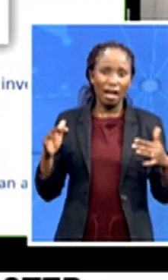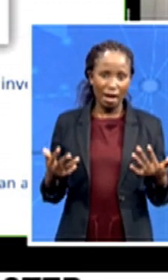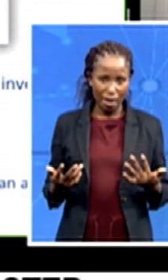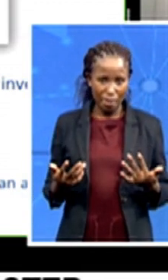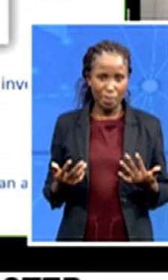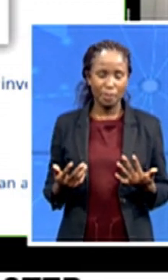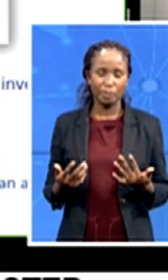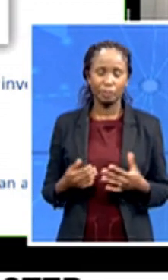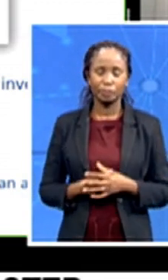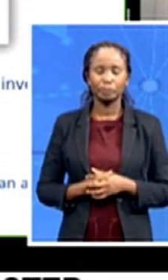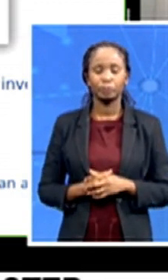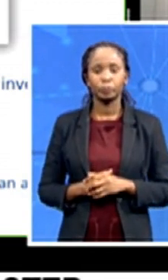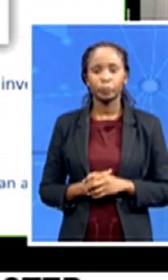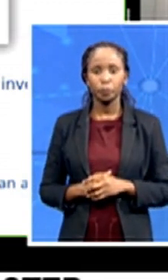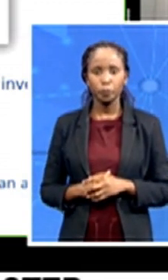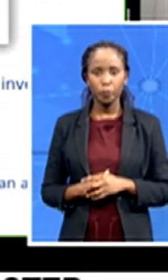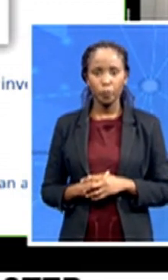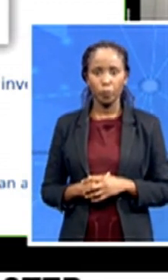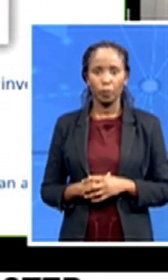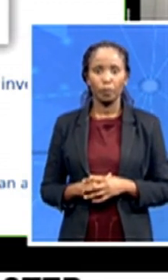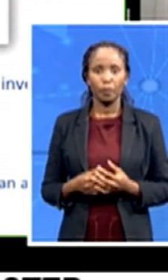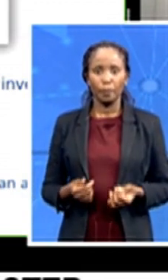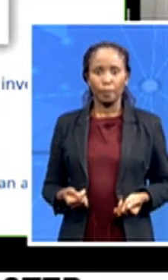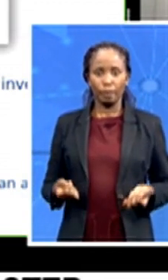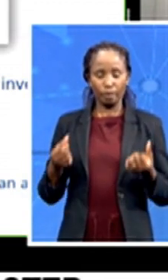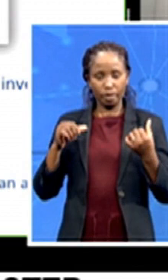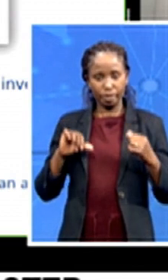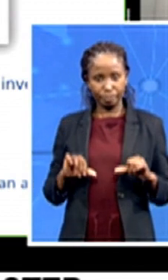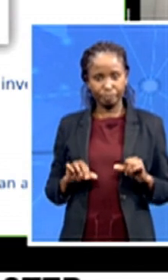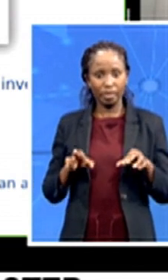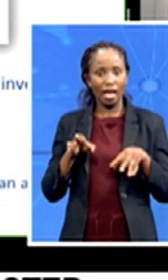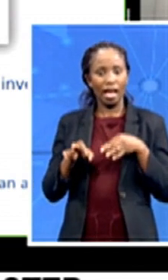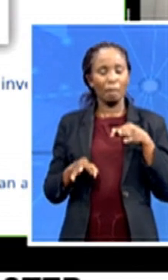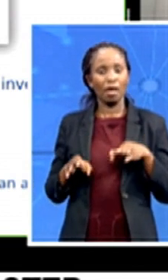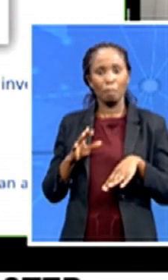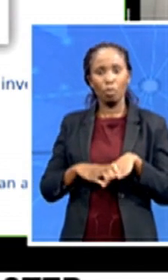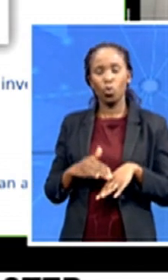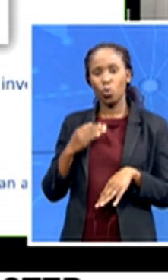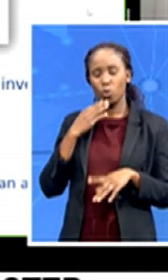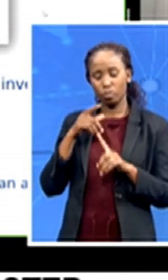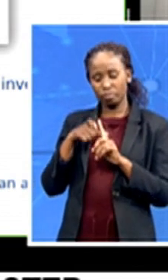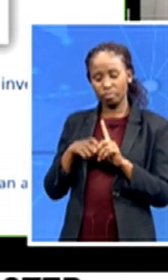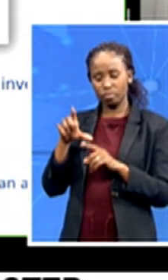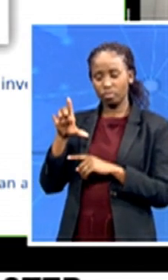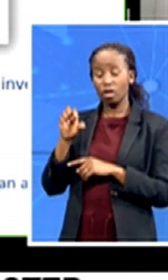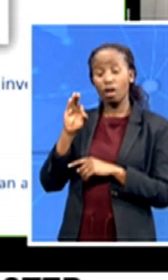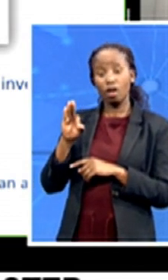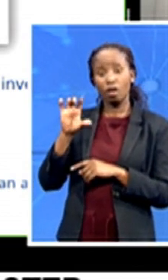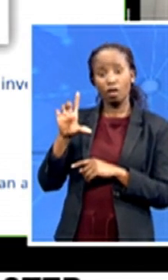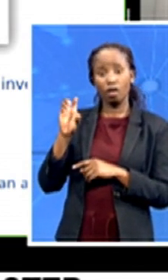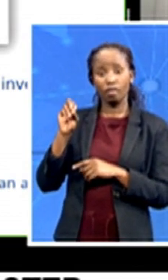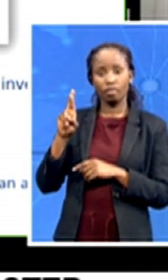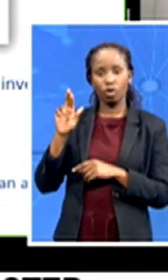Now, just to illustrate that to you, so Flora will illustrate the microsite just now, but on the microsite, you will then